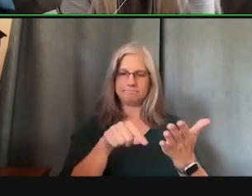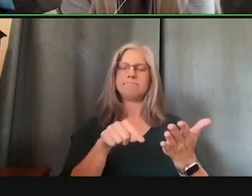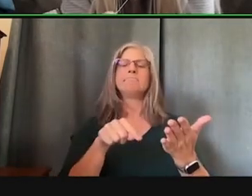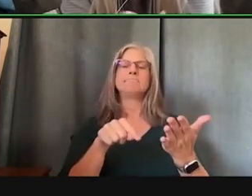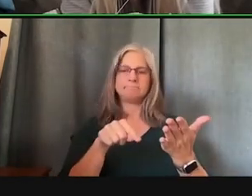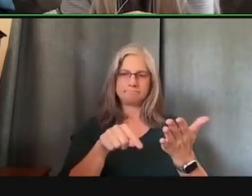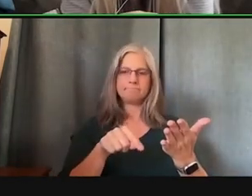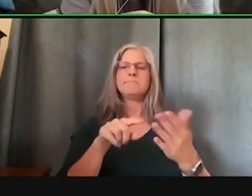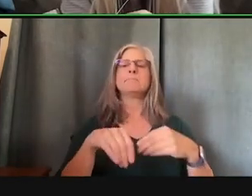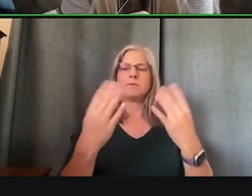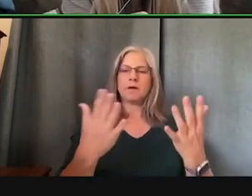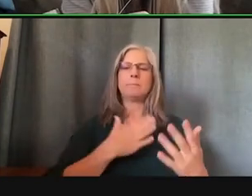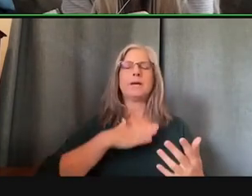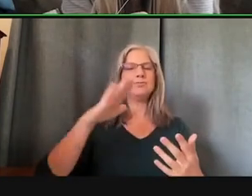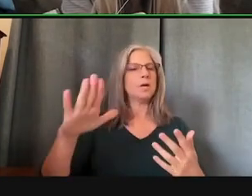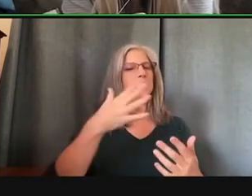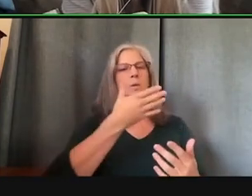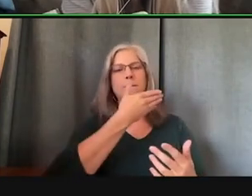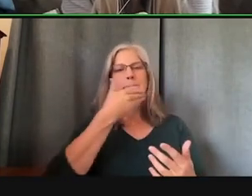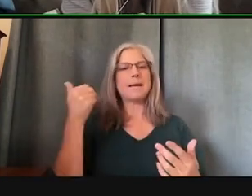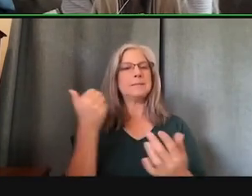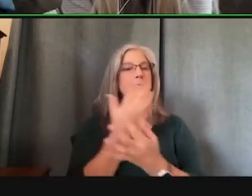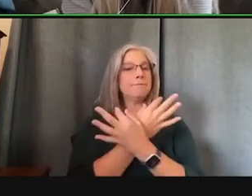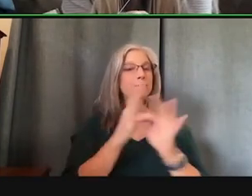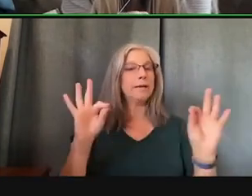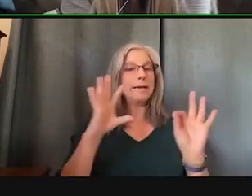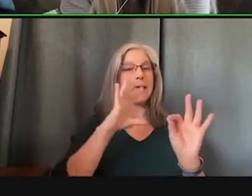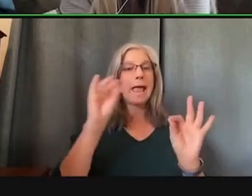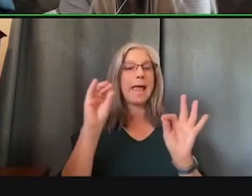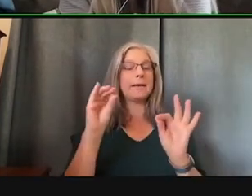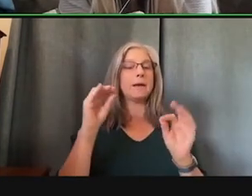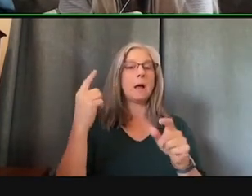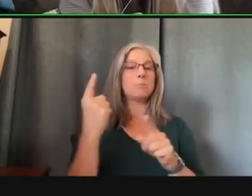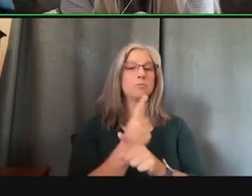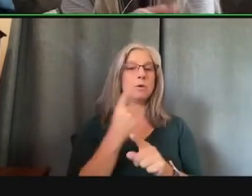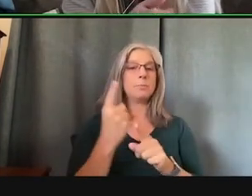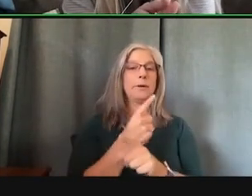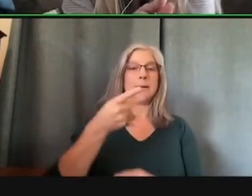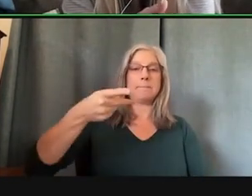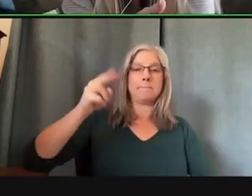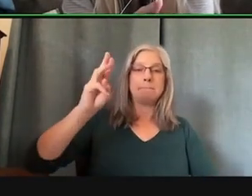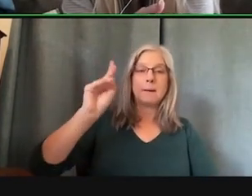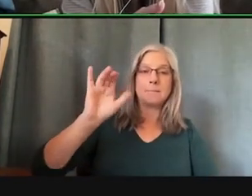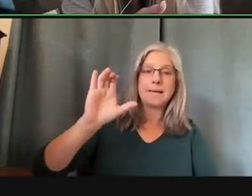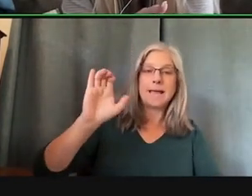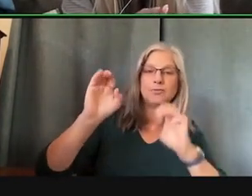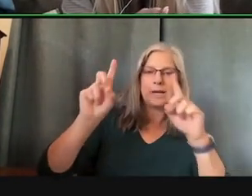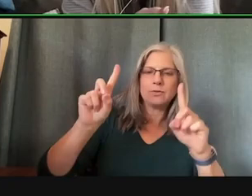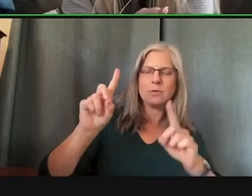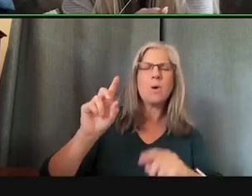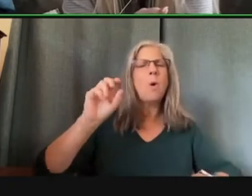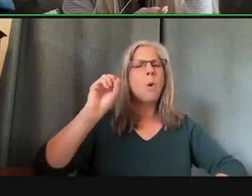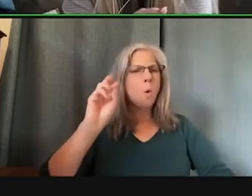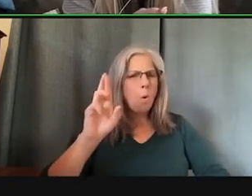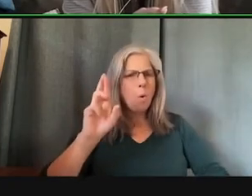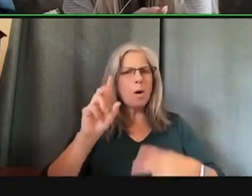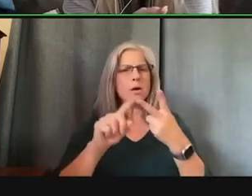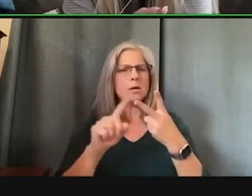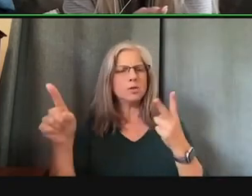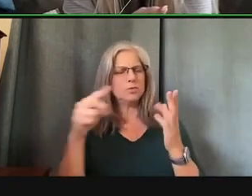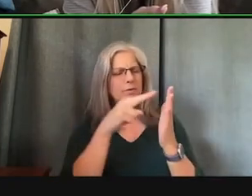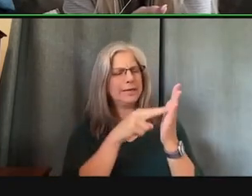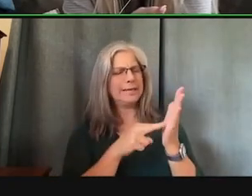to provide my child with a free and appropriate public education. Or maybe you read it and you say,